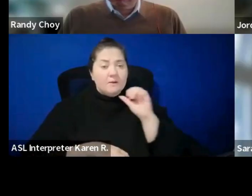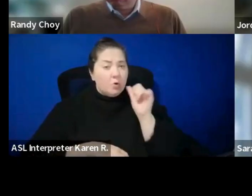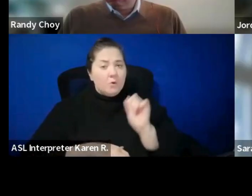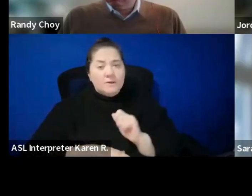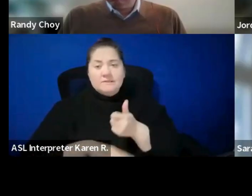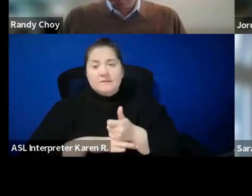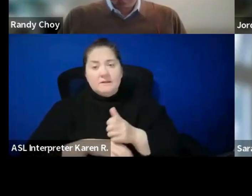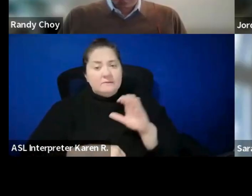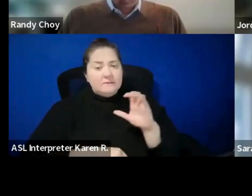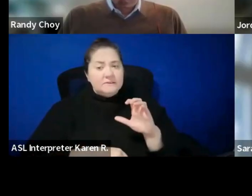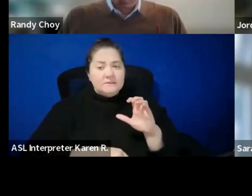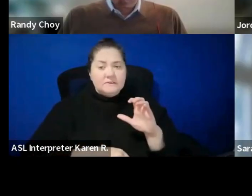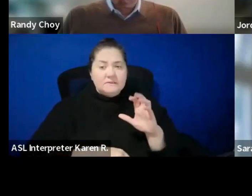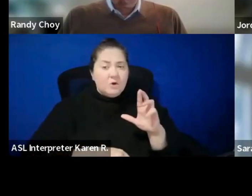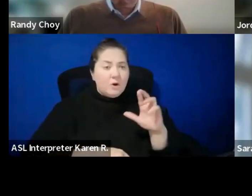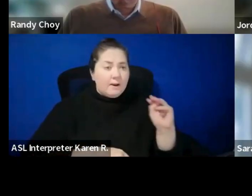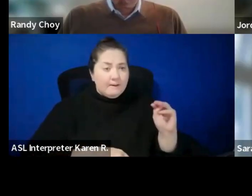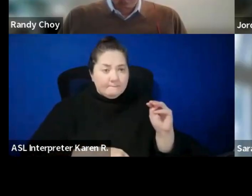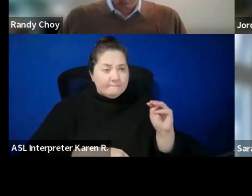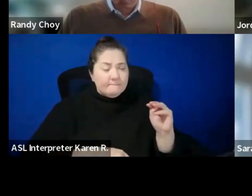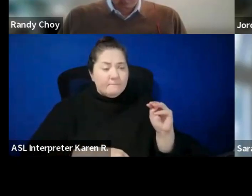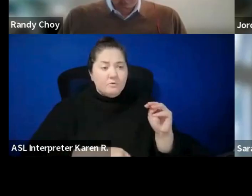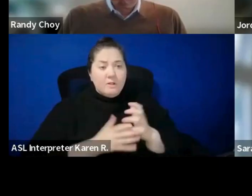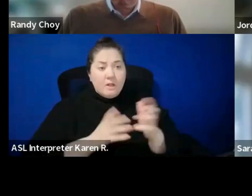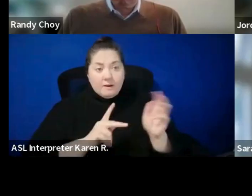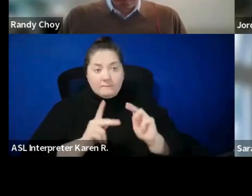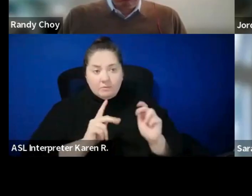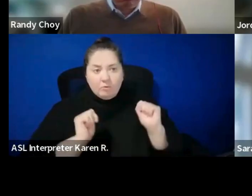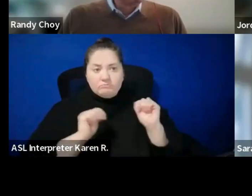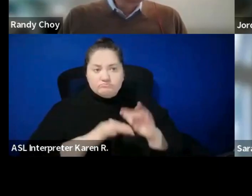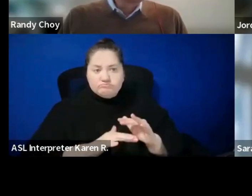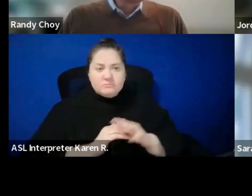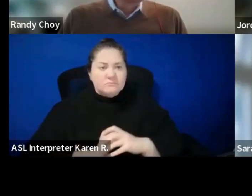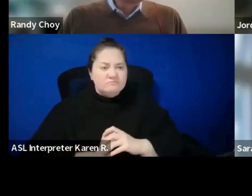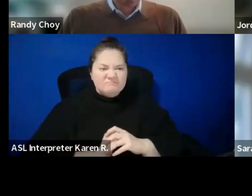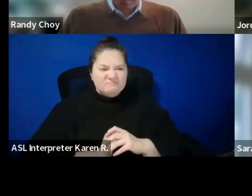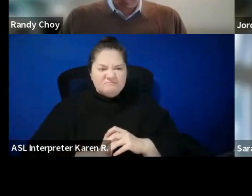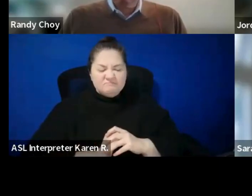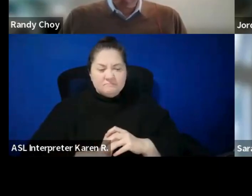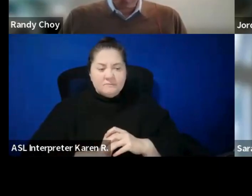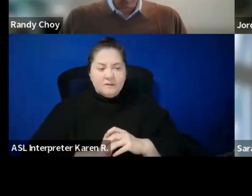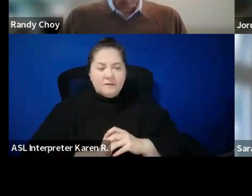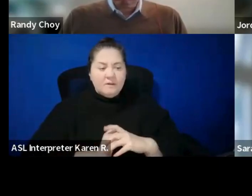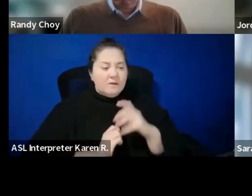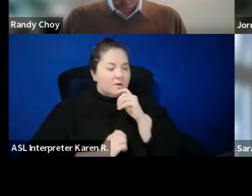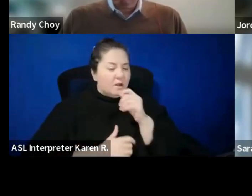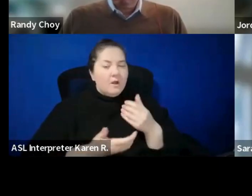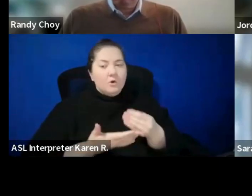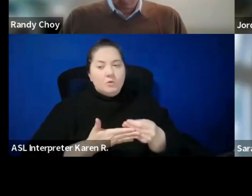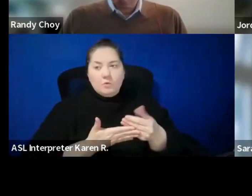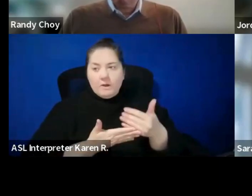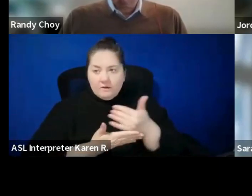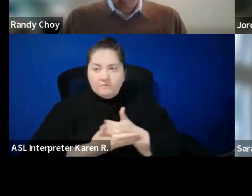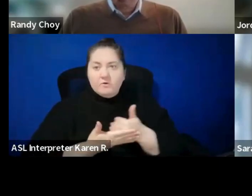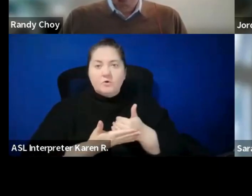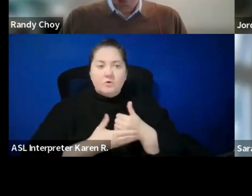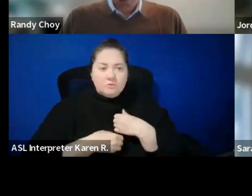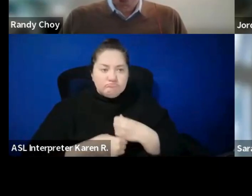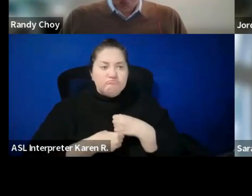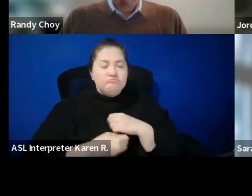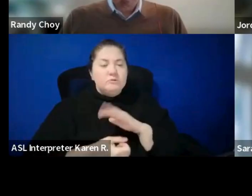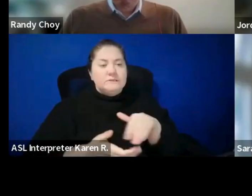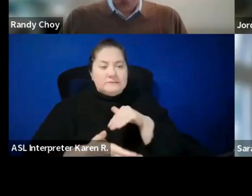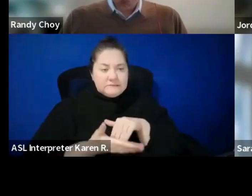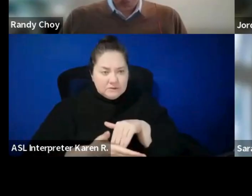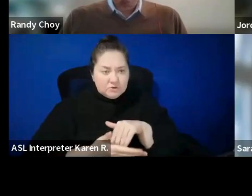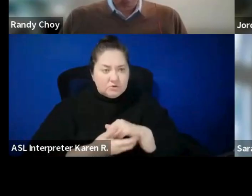up CRM groups with lots of folks there. They are not a revenue generating center. So